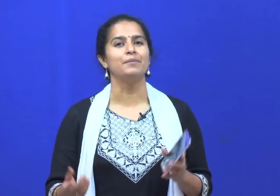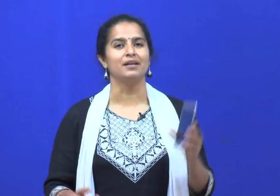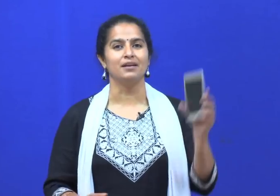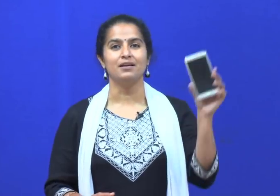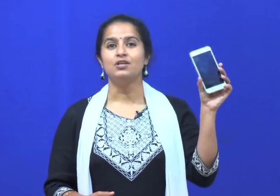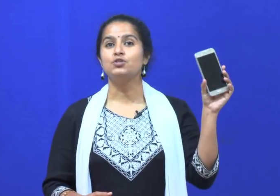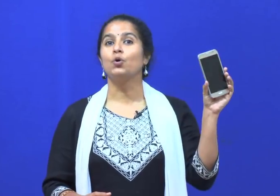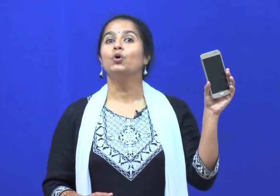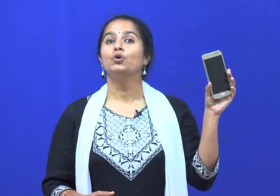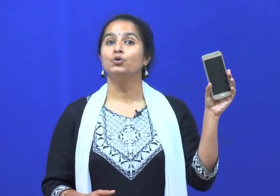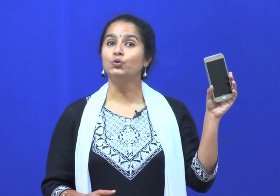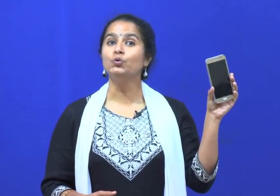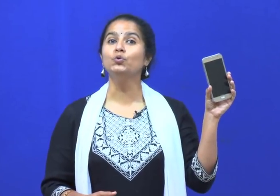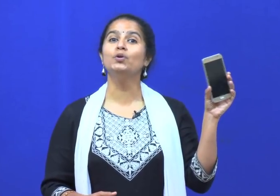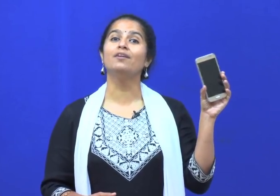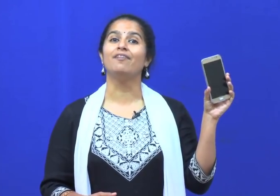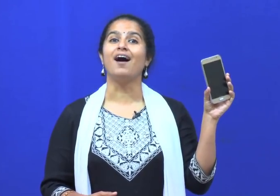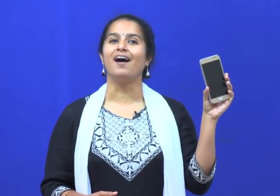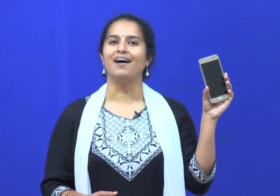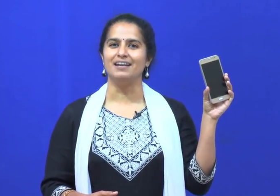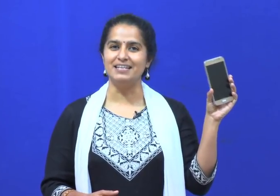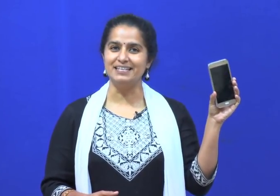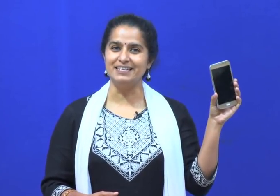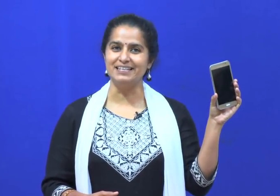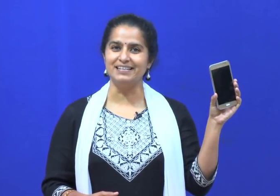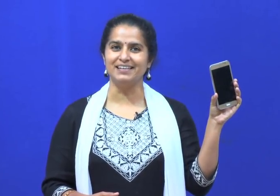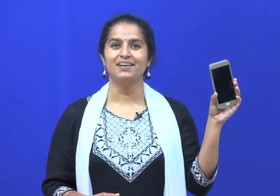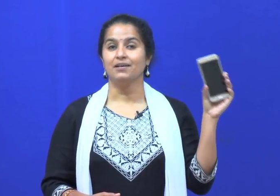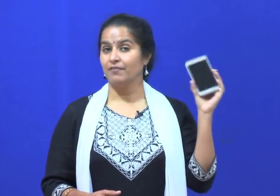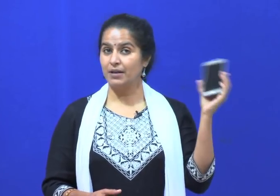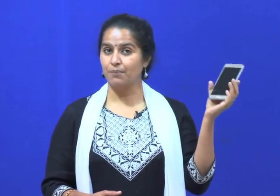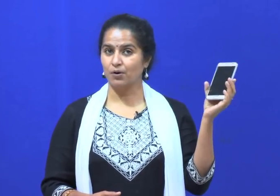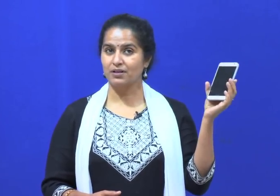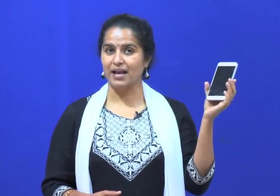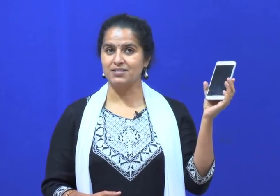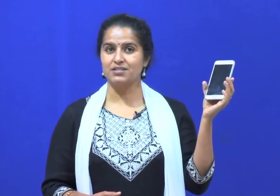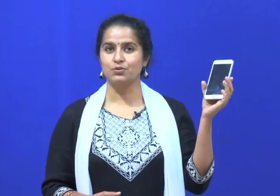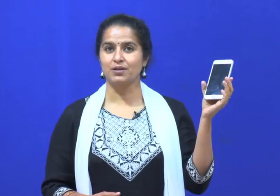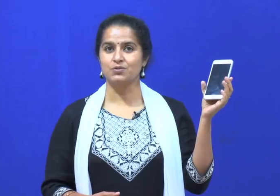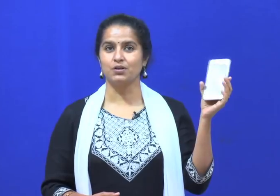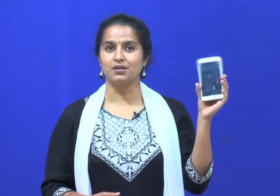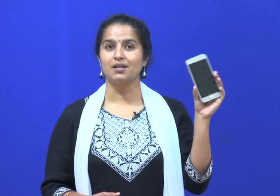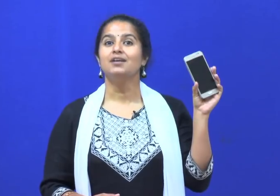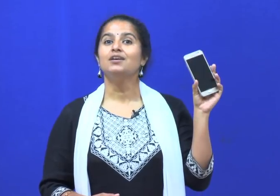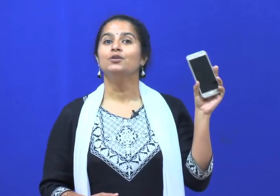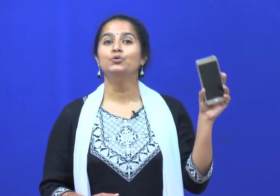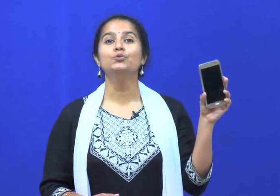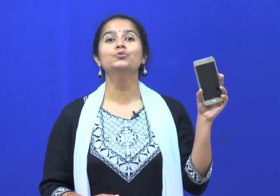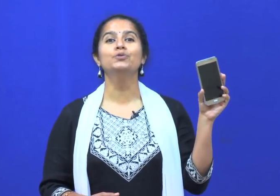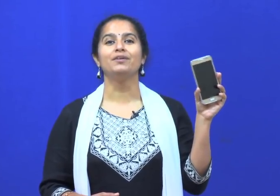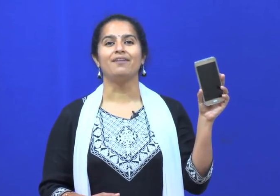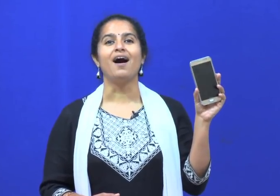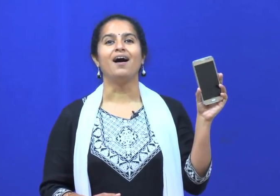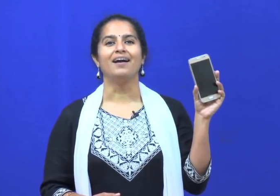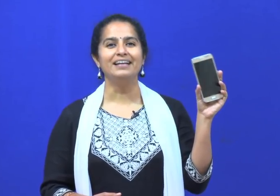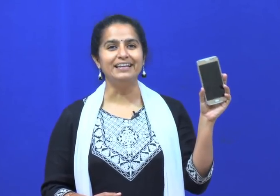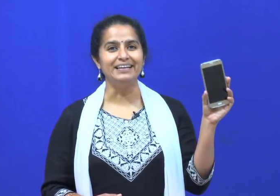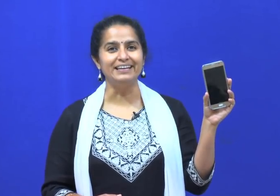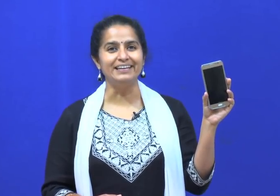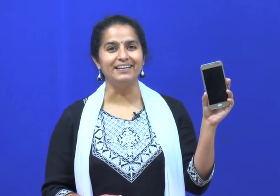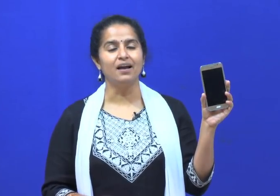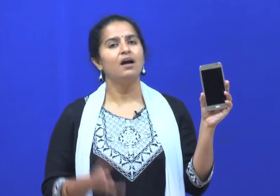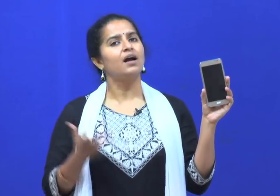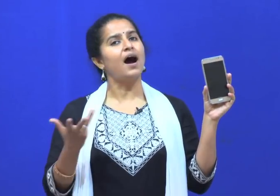also feminine. So, Duravani, very important gadget in today's world.